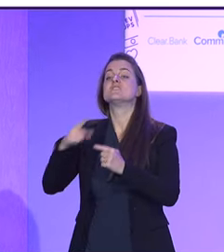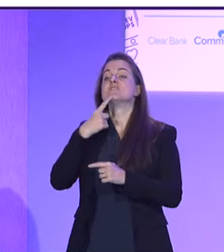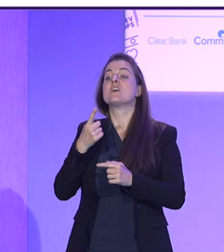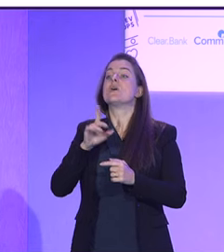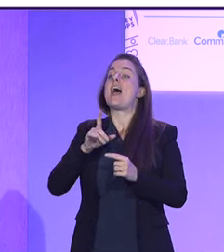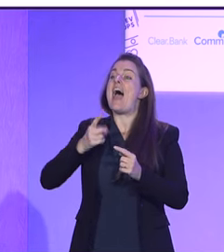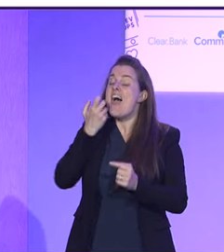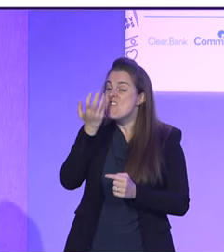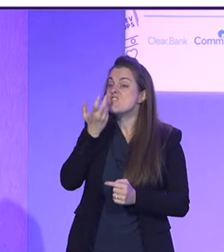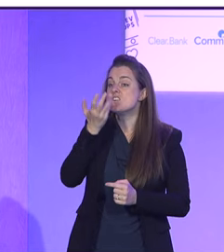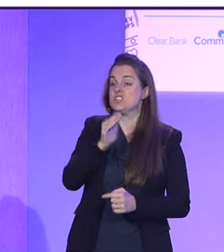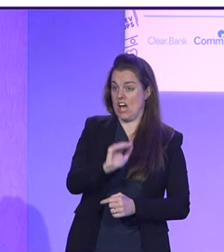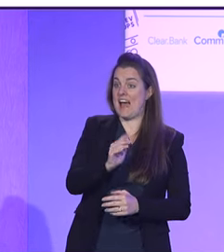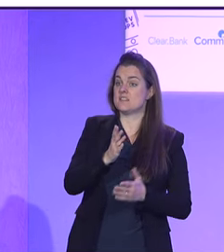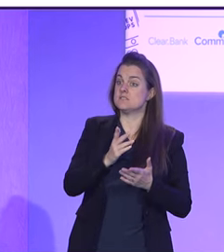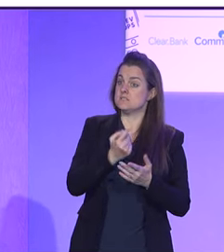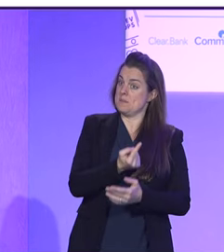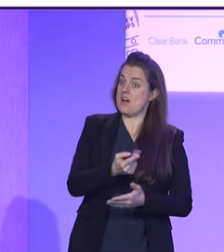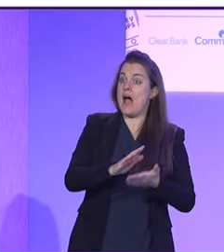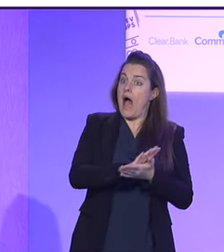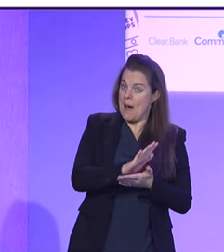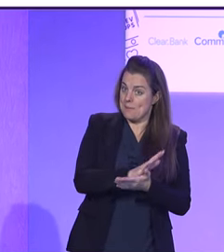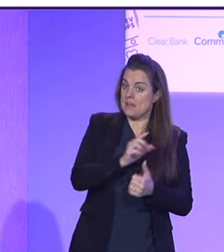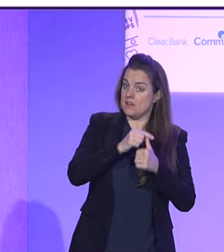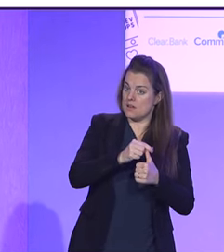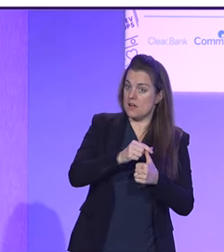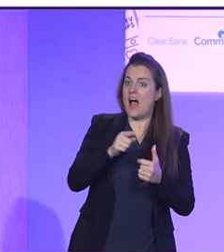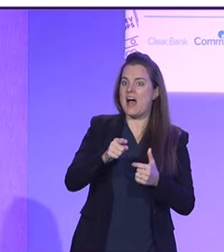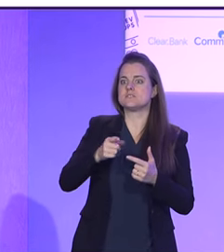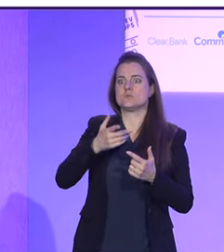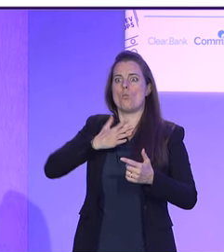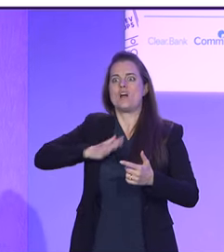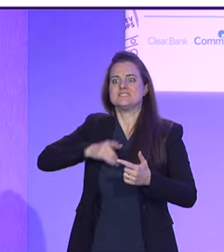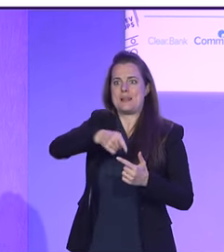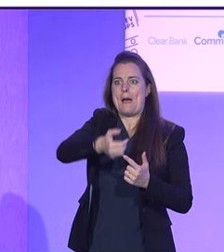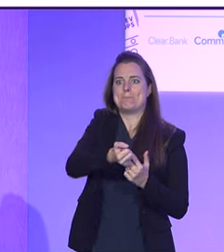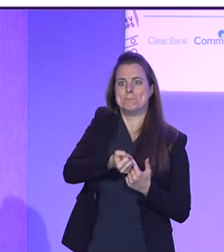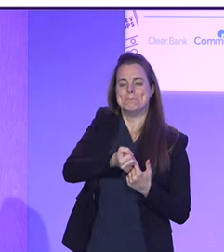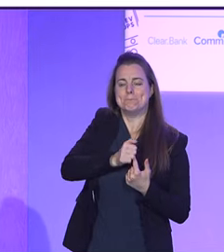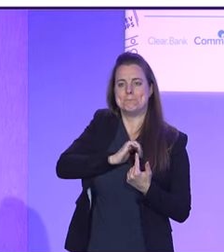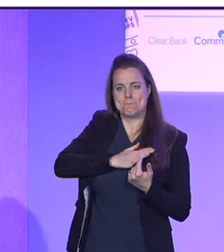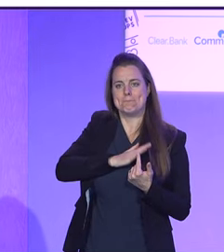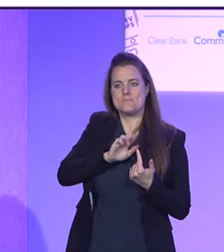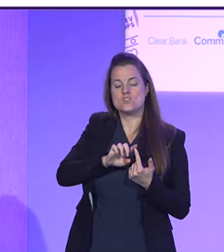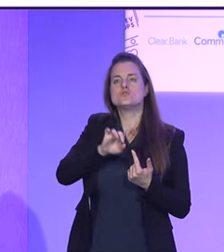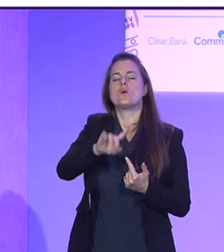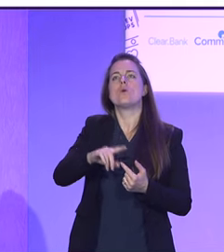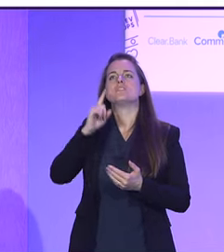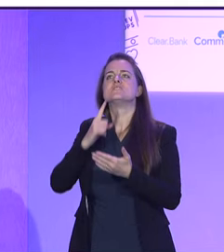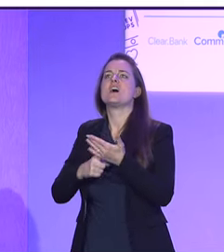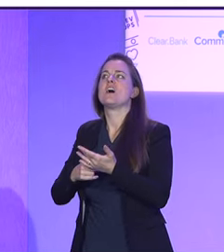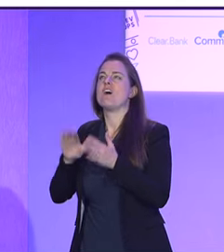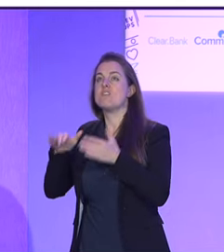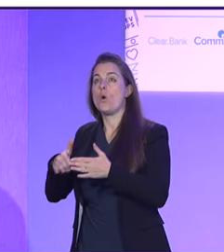wanted. And so instead of focusing on the number of Swedes in the world, they would instead focus on making sure that every